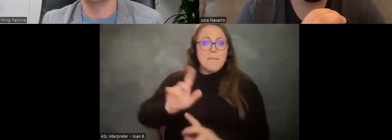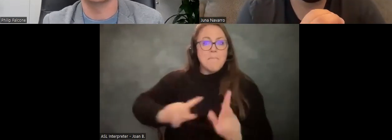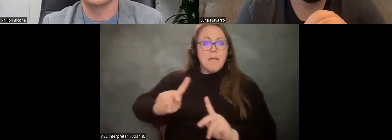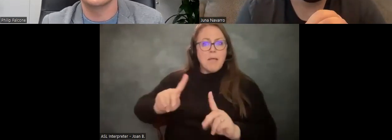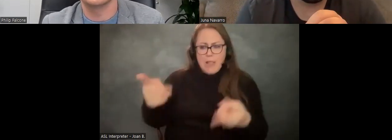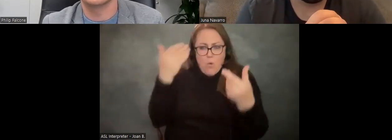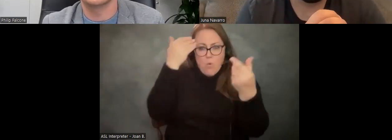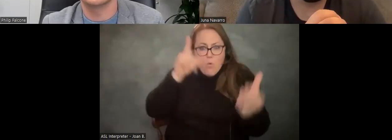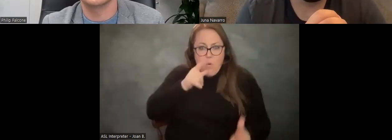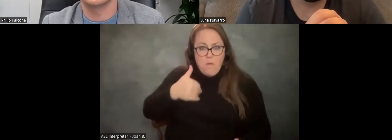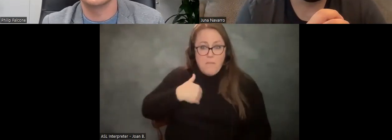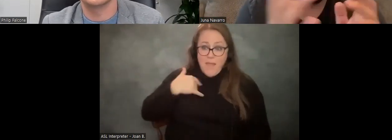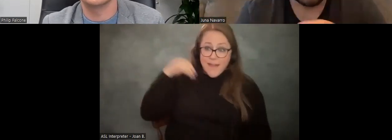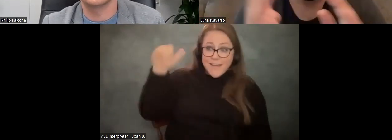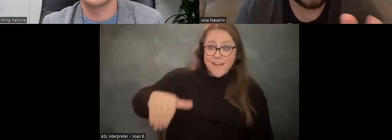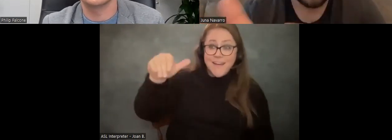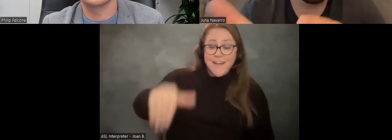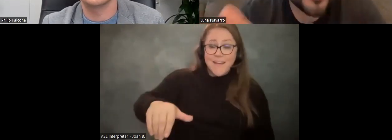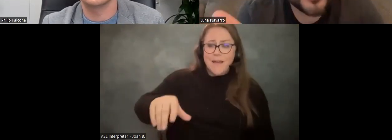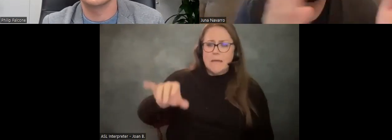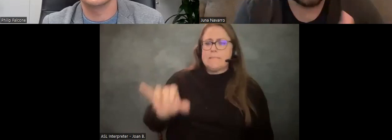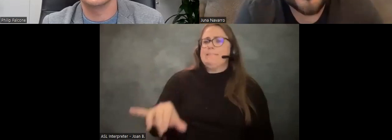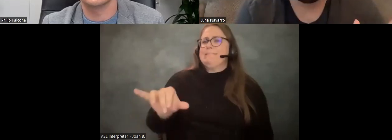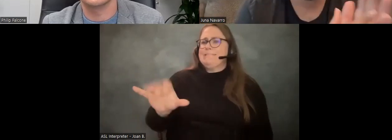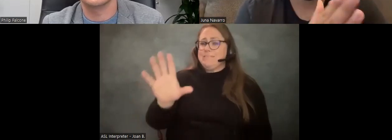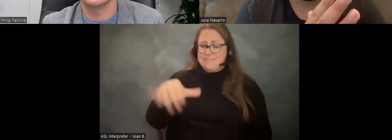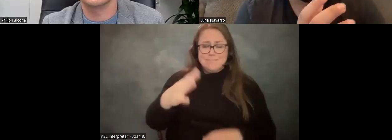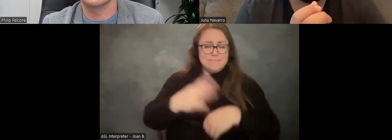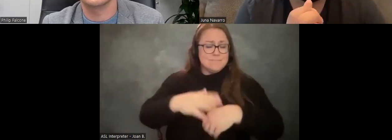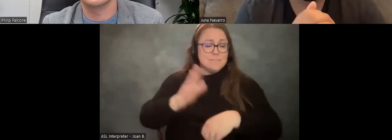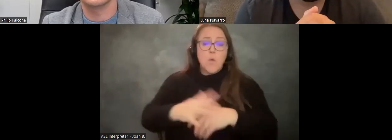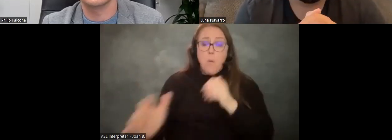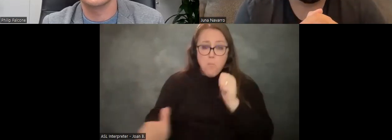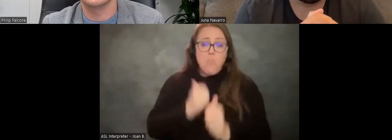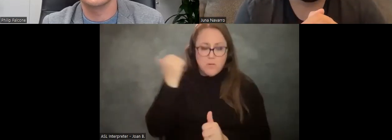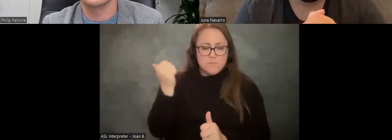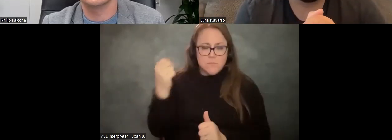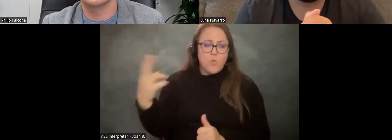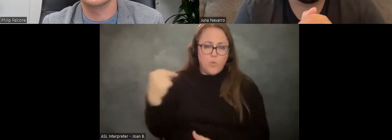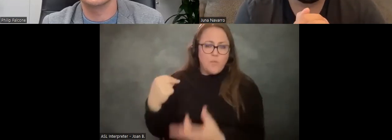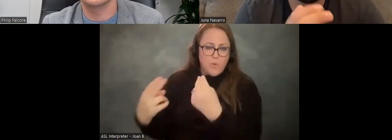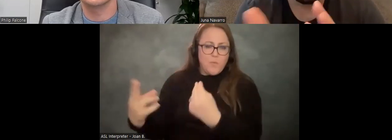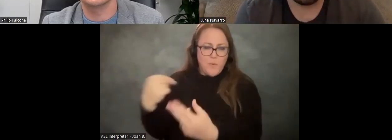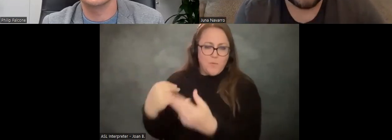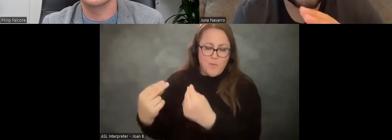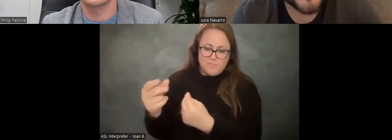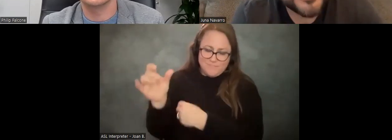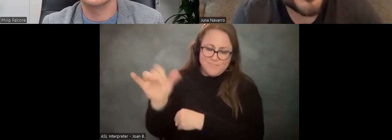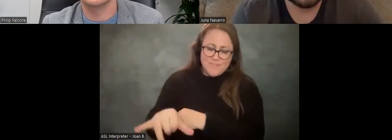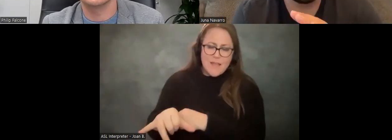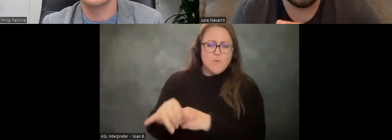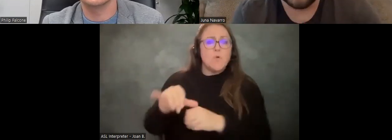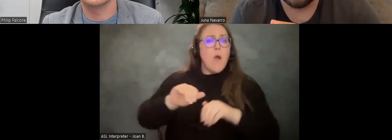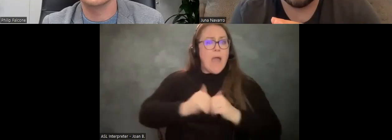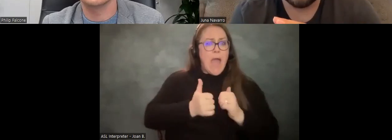work with them, most of the time you're going to receive a no. So how did I go from an artist being